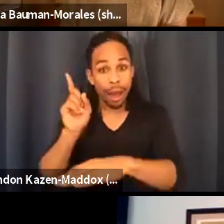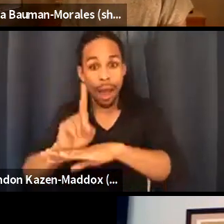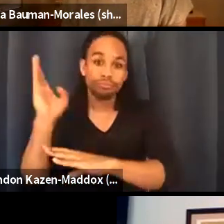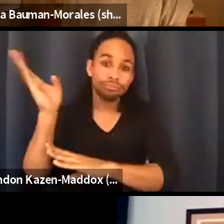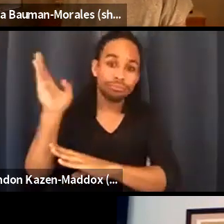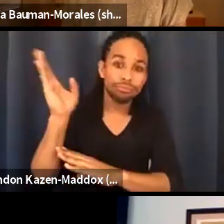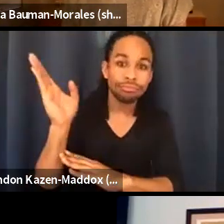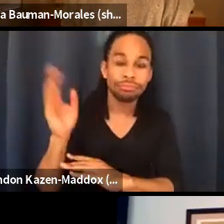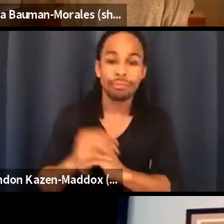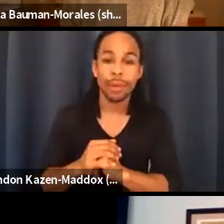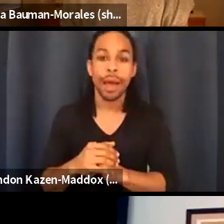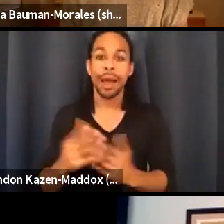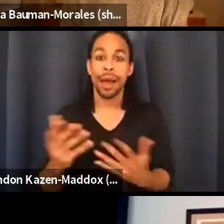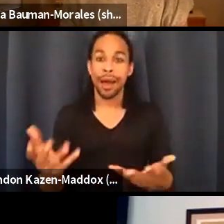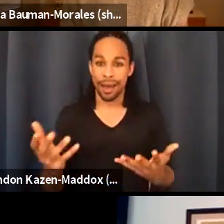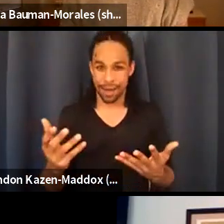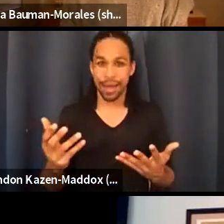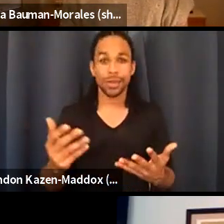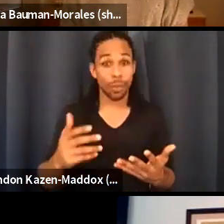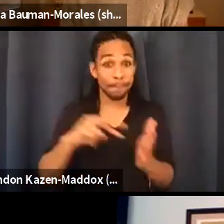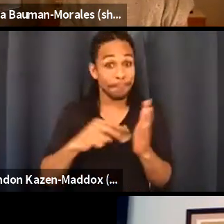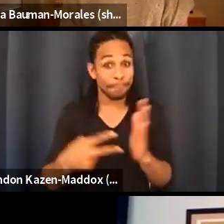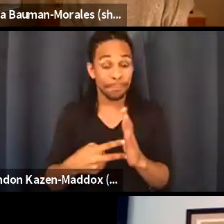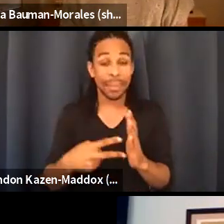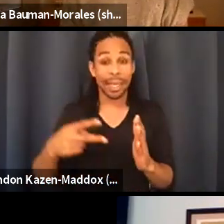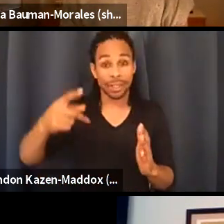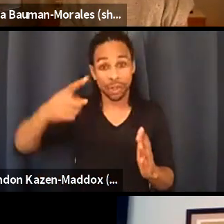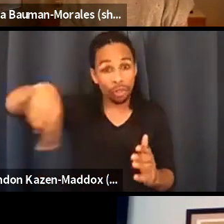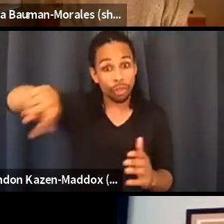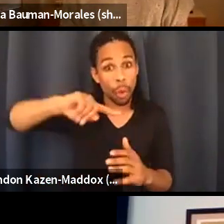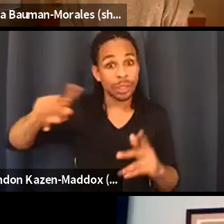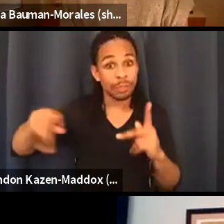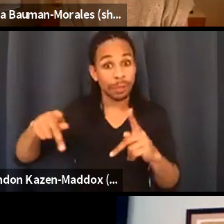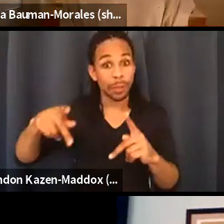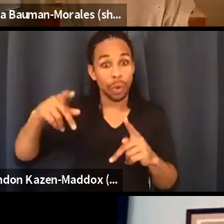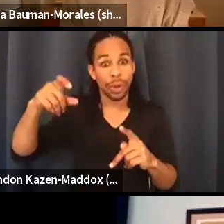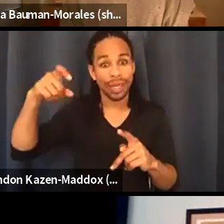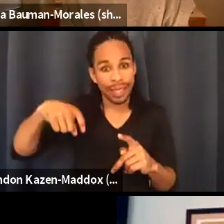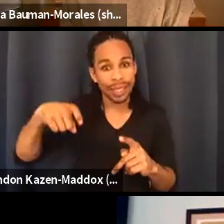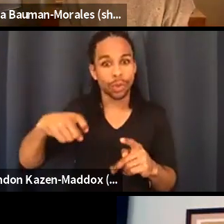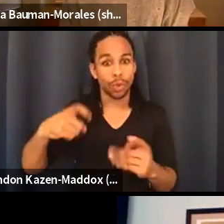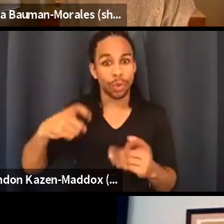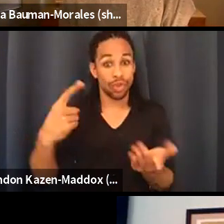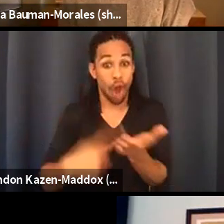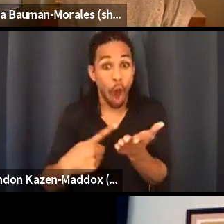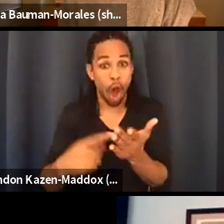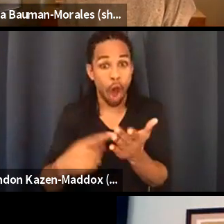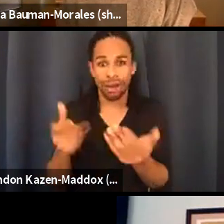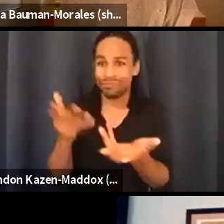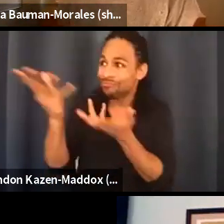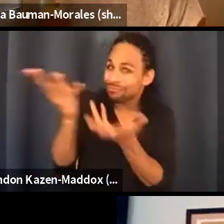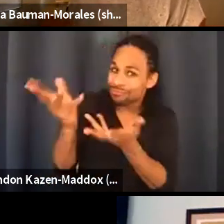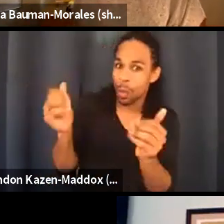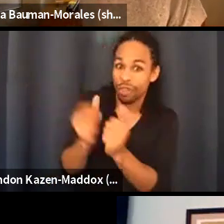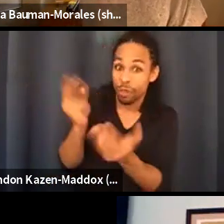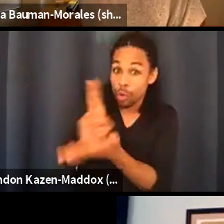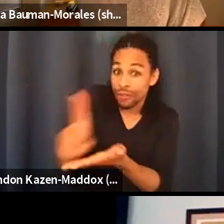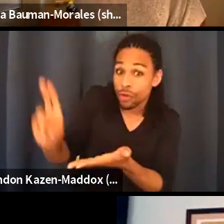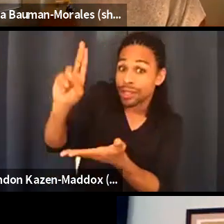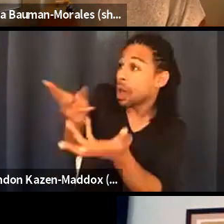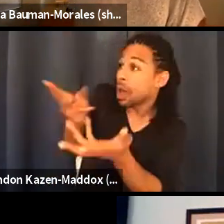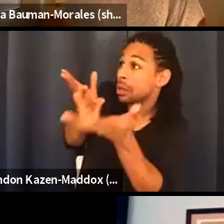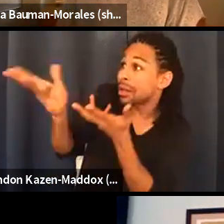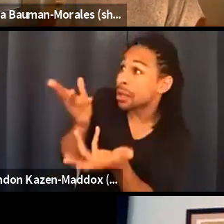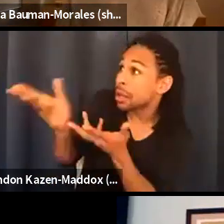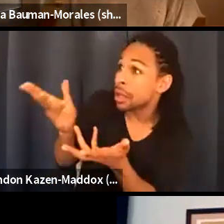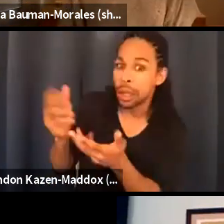the best practices, I hate that phrase, but in any case, for the sake of going to the universities, this is something that has been established as being